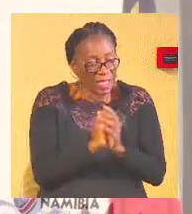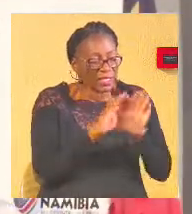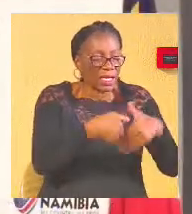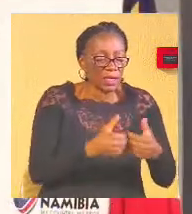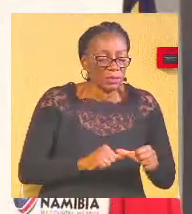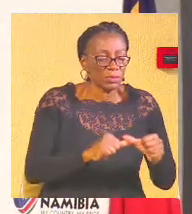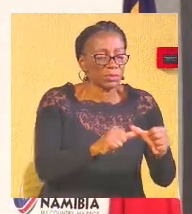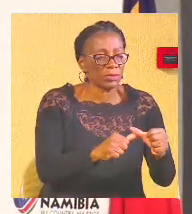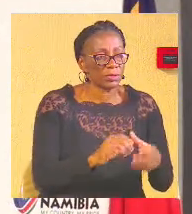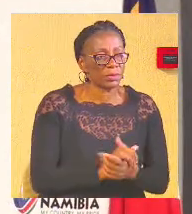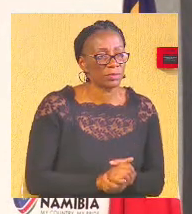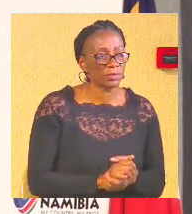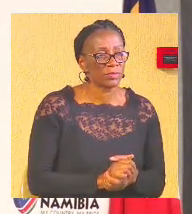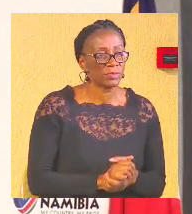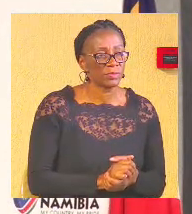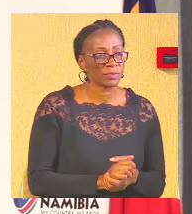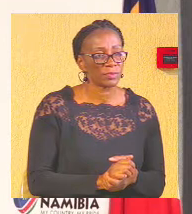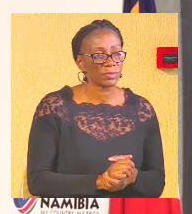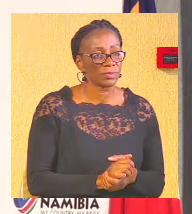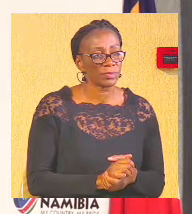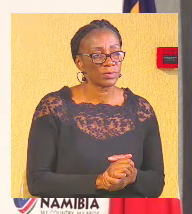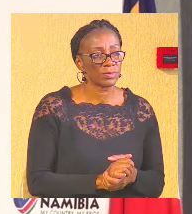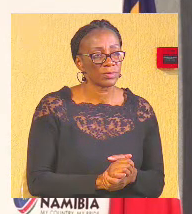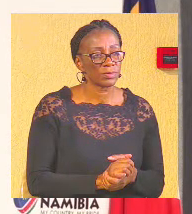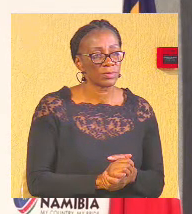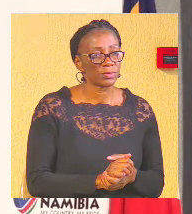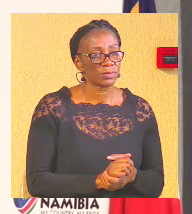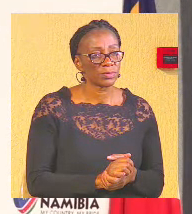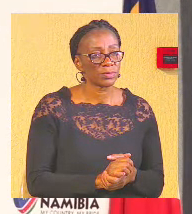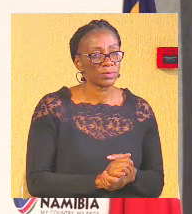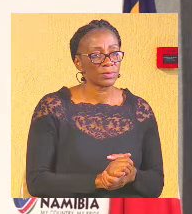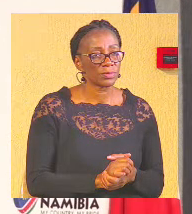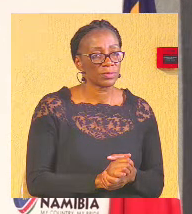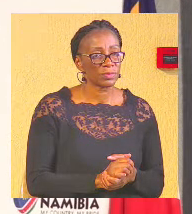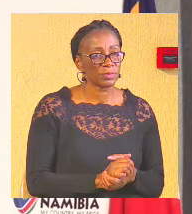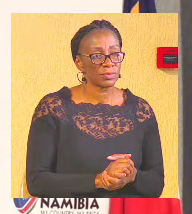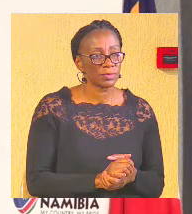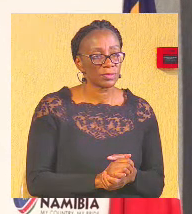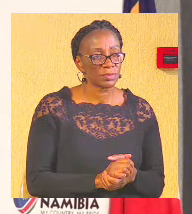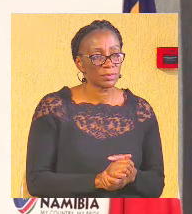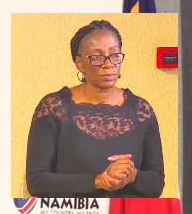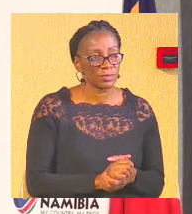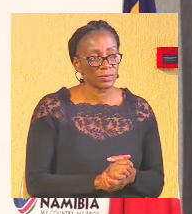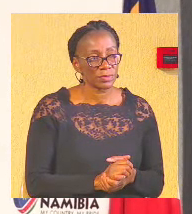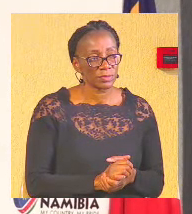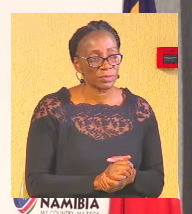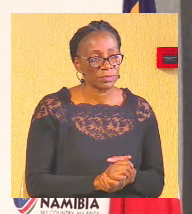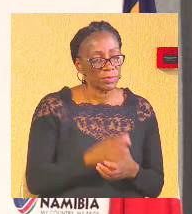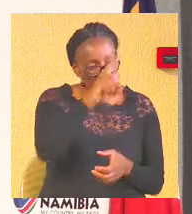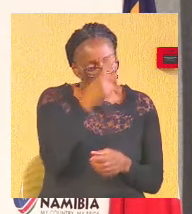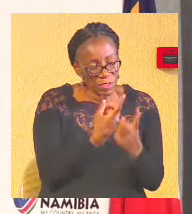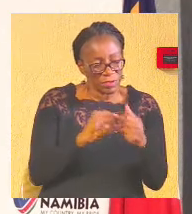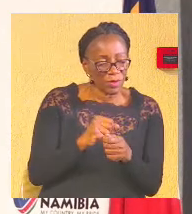I just give the journalist on the floor to come and ask their question? Can answer the question on the